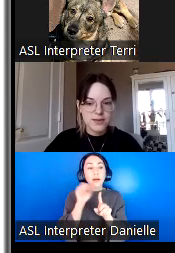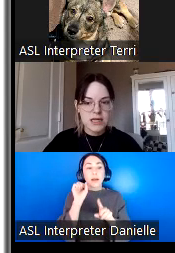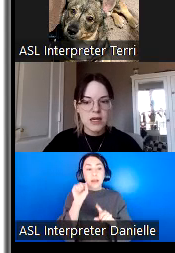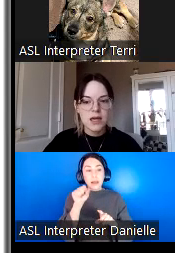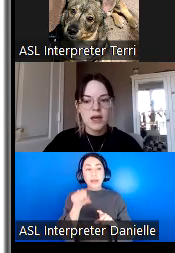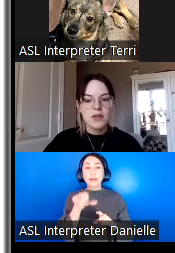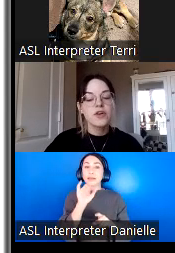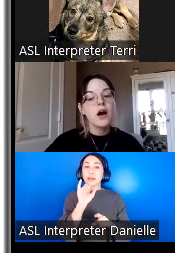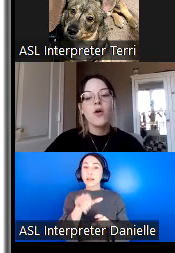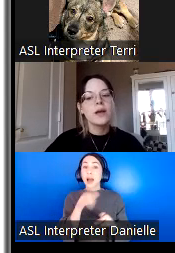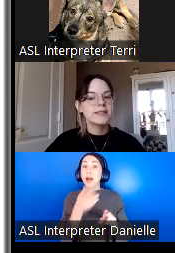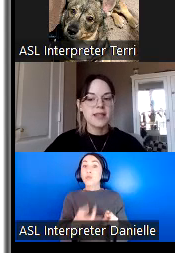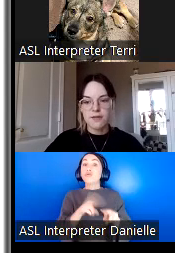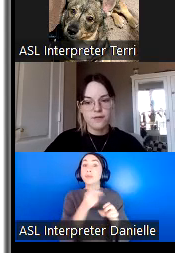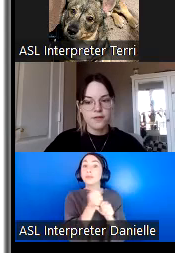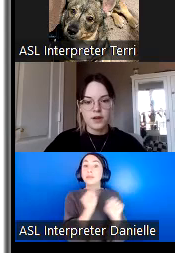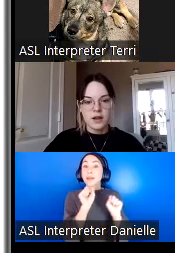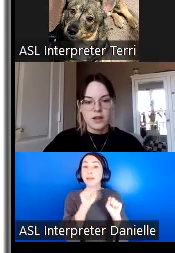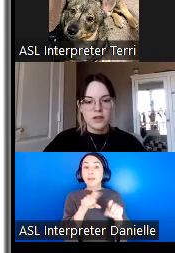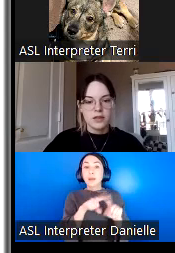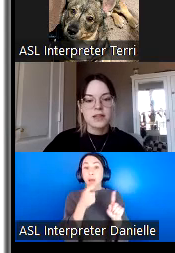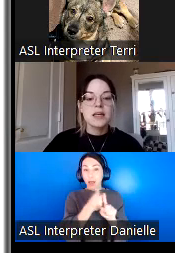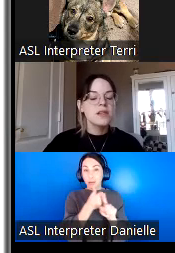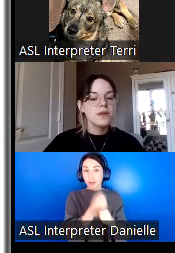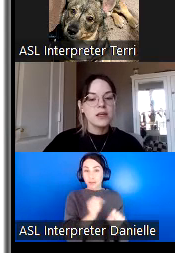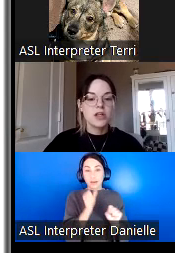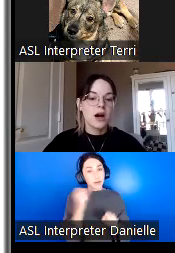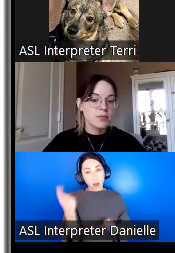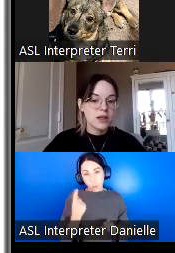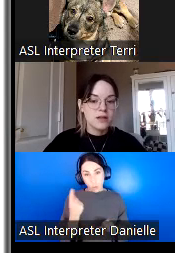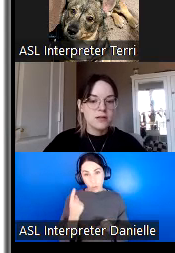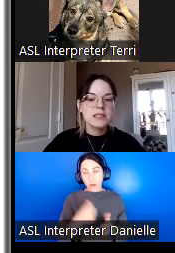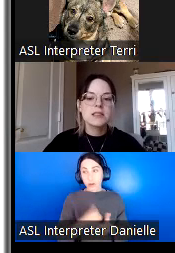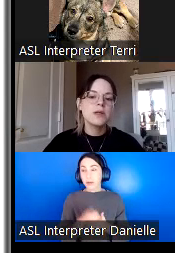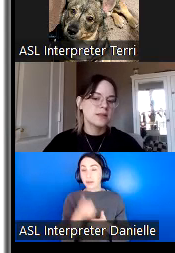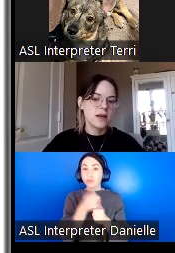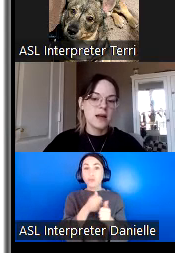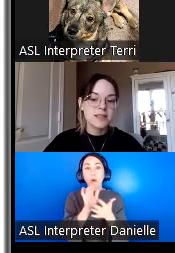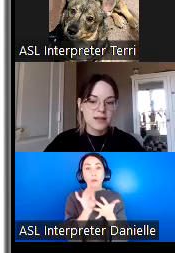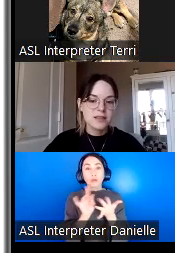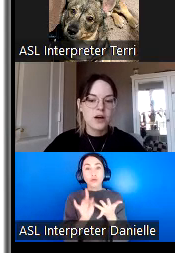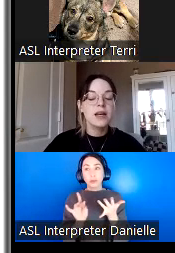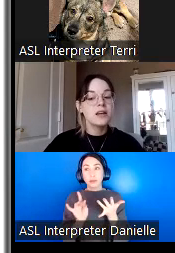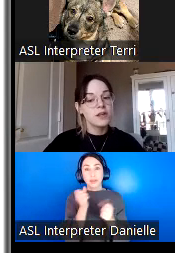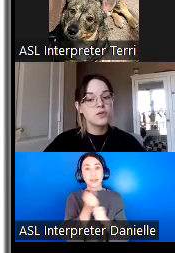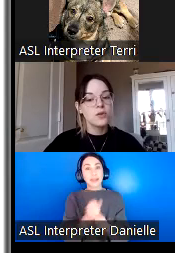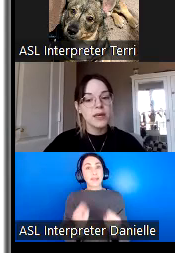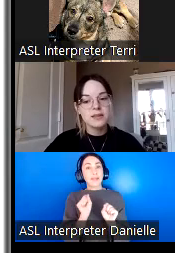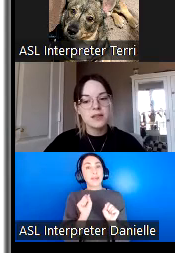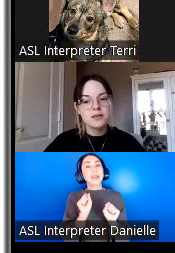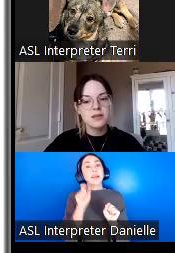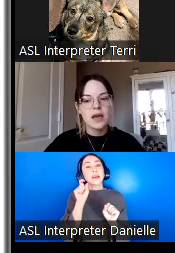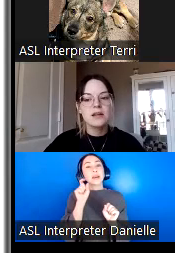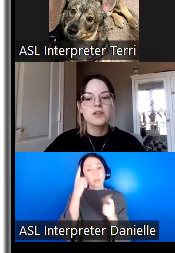increase safety, they're not always safe. The safety of each option needs to be assessed on an